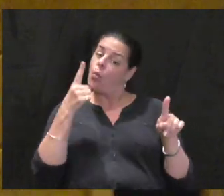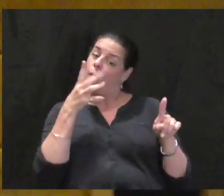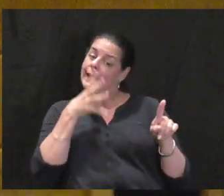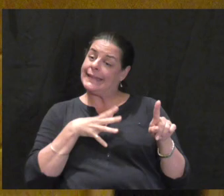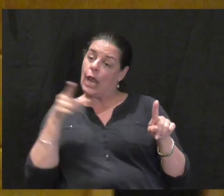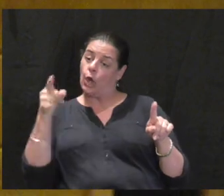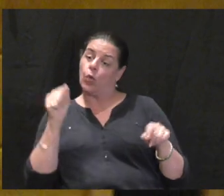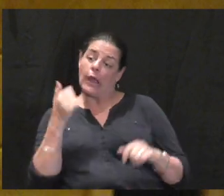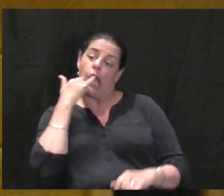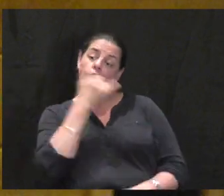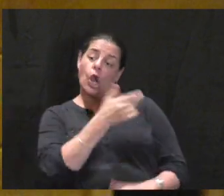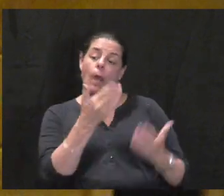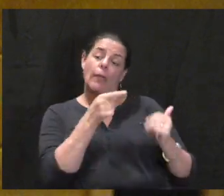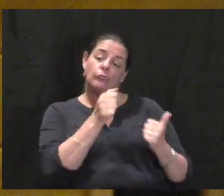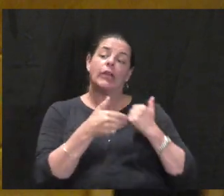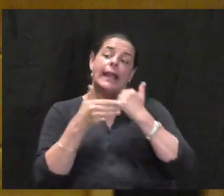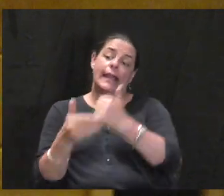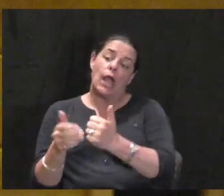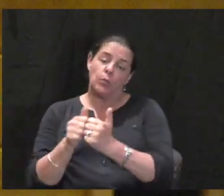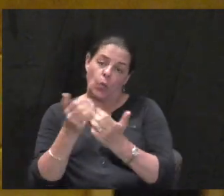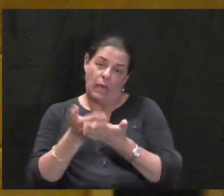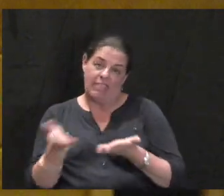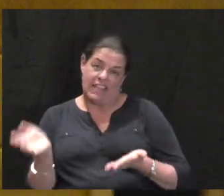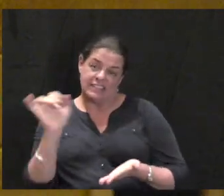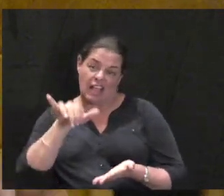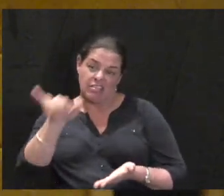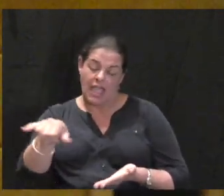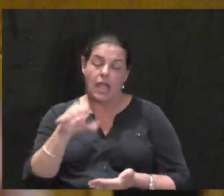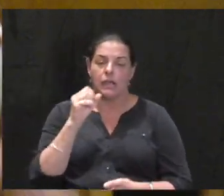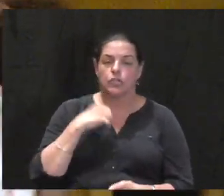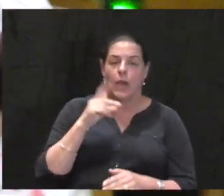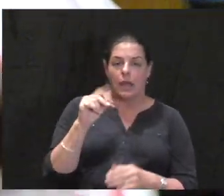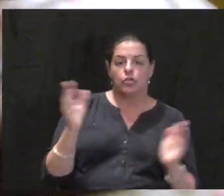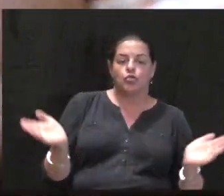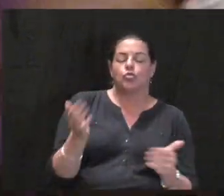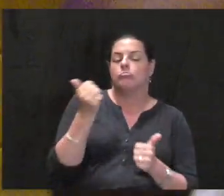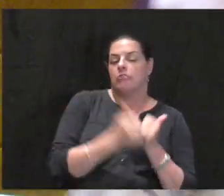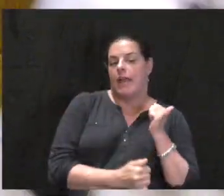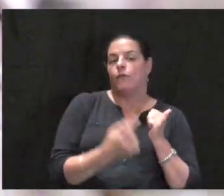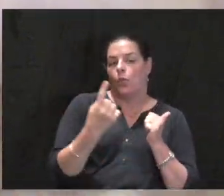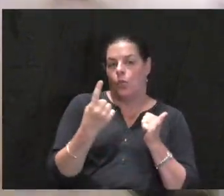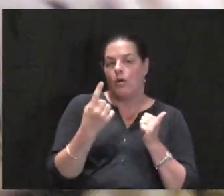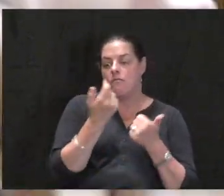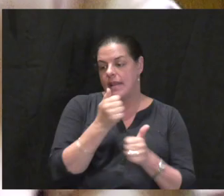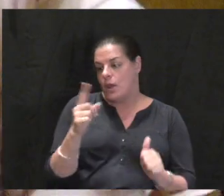know this service is available and it's much needed. Thank you. Thank you.